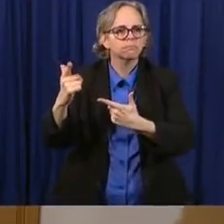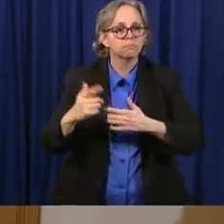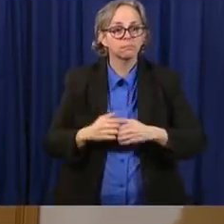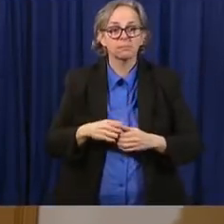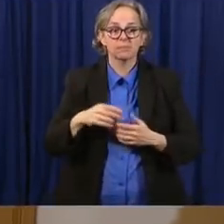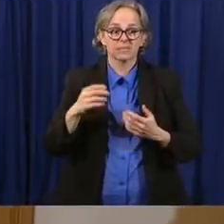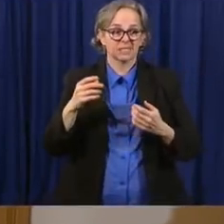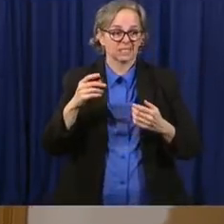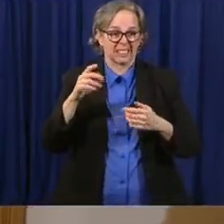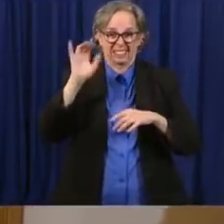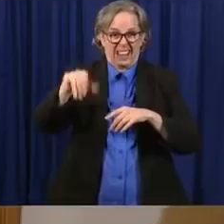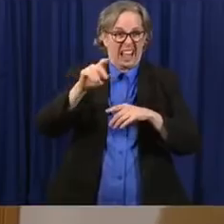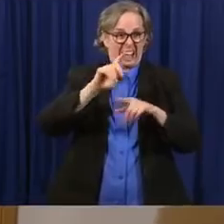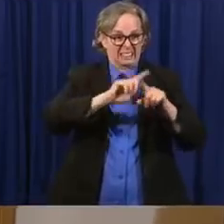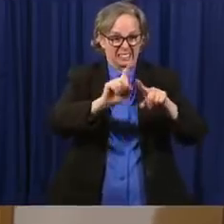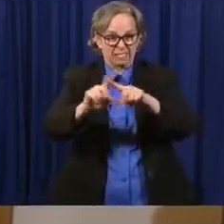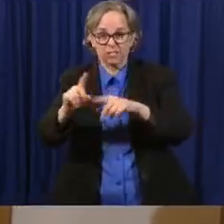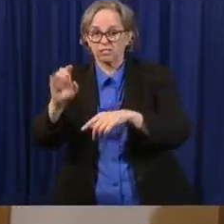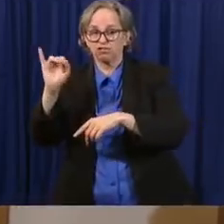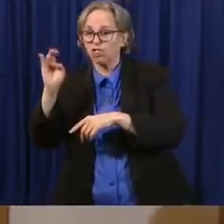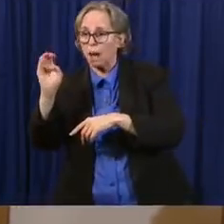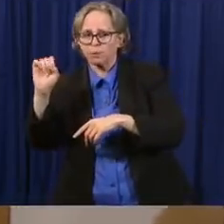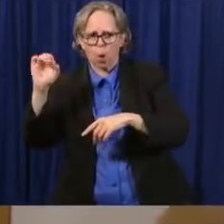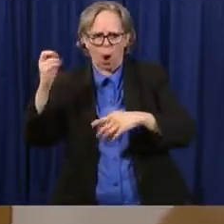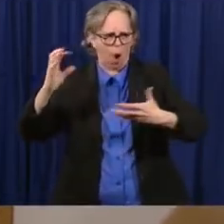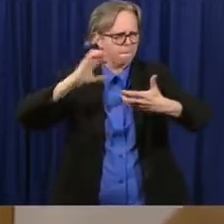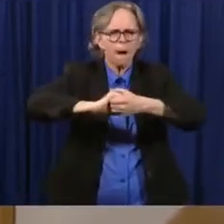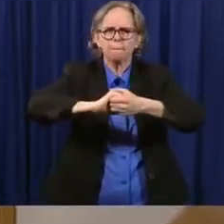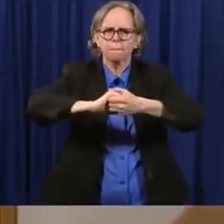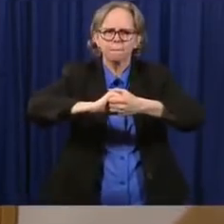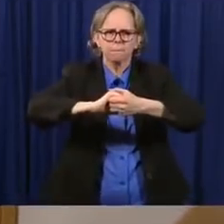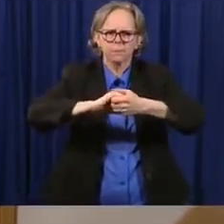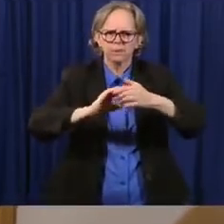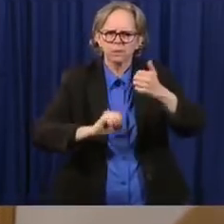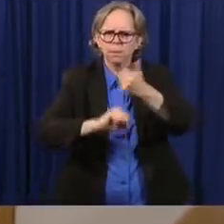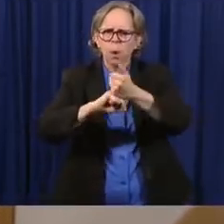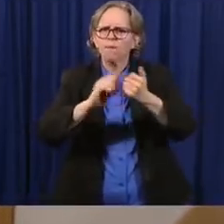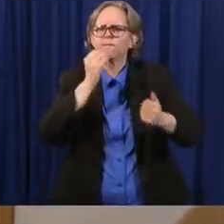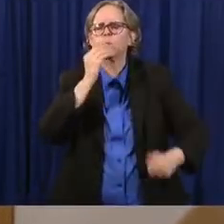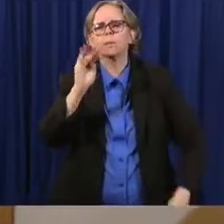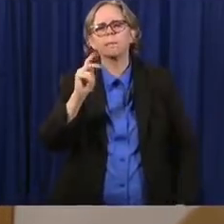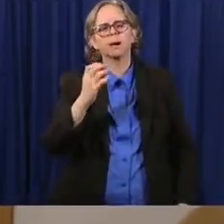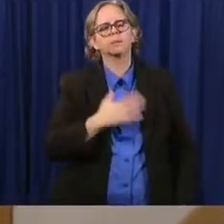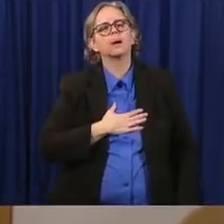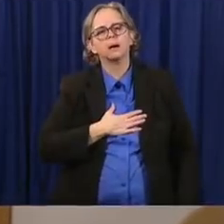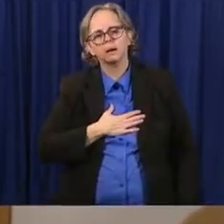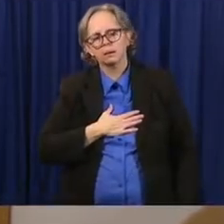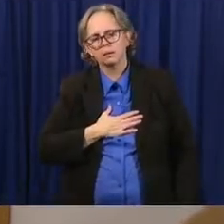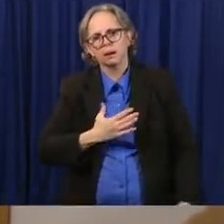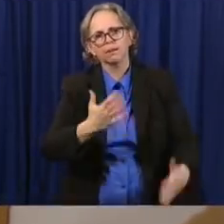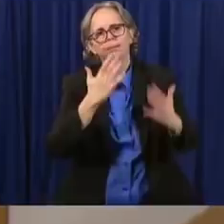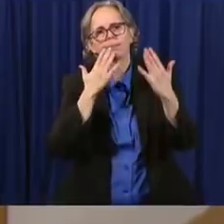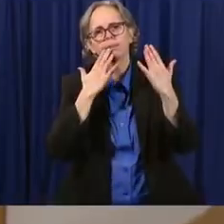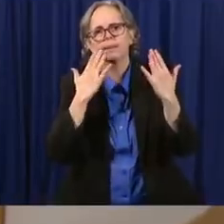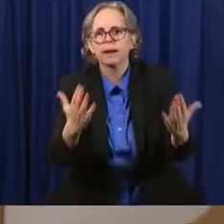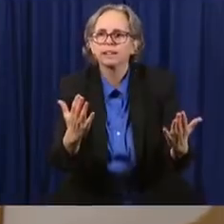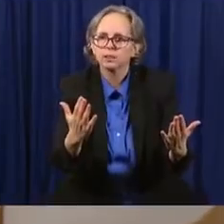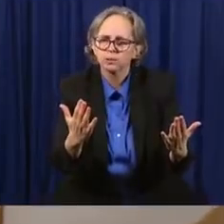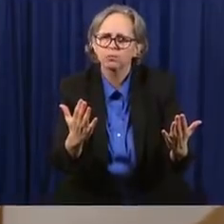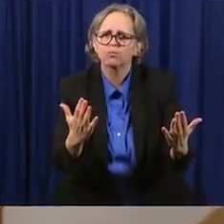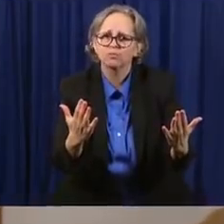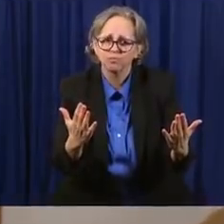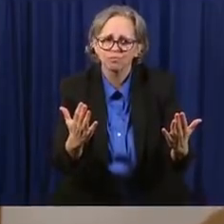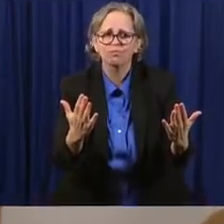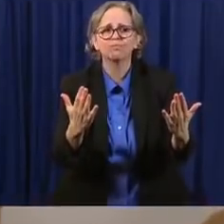Ohio for helping the Ohio Association of Food Banks as they work to provide Ohio families with food and the other personal